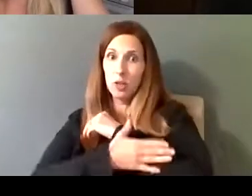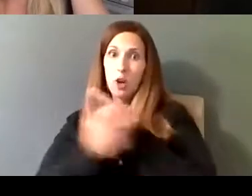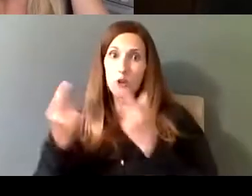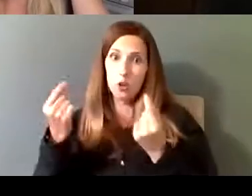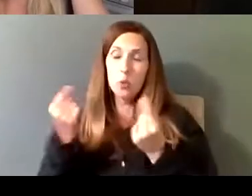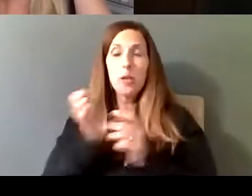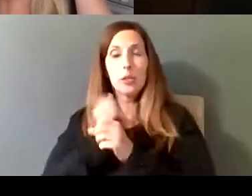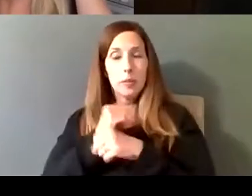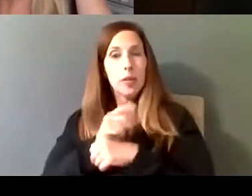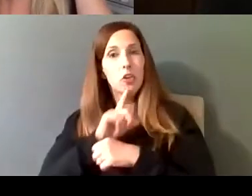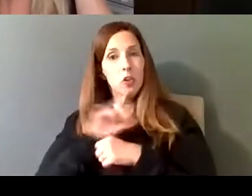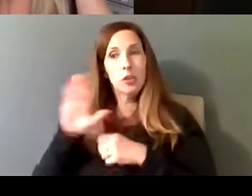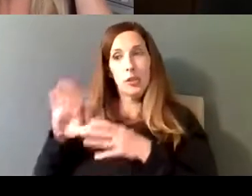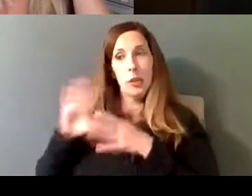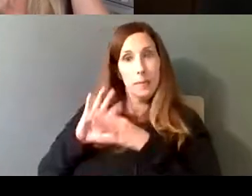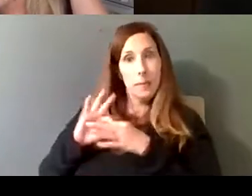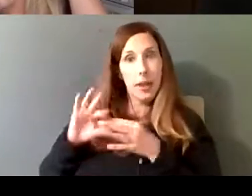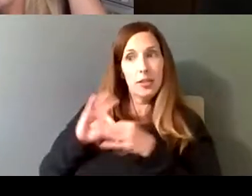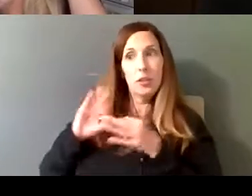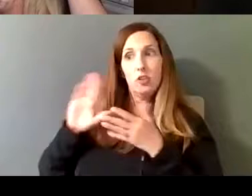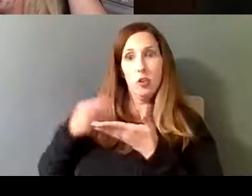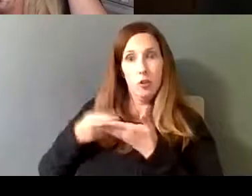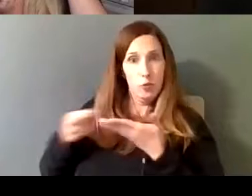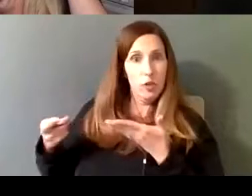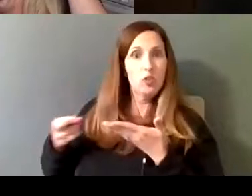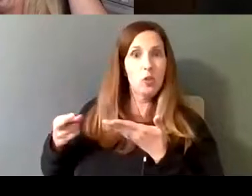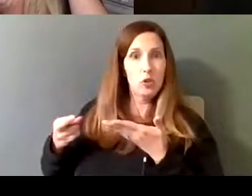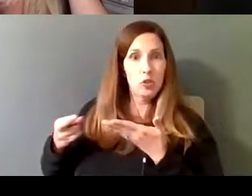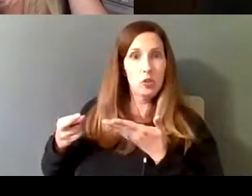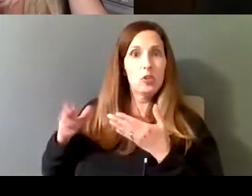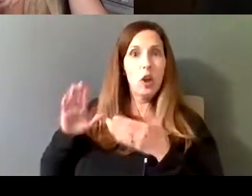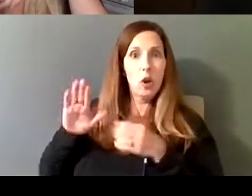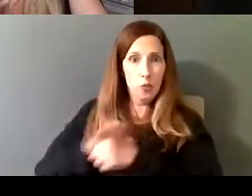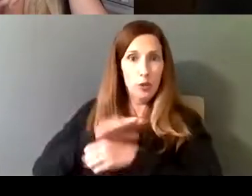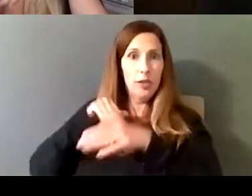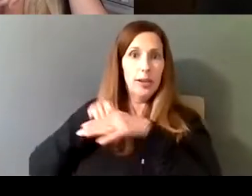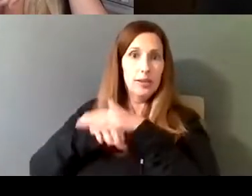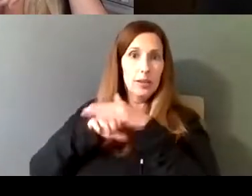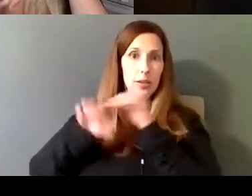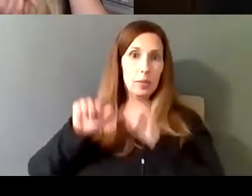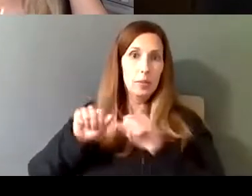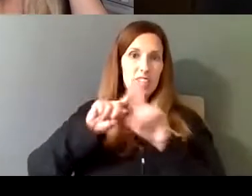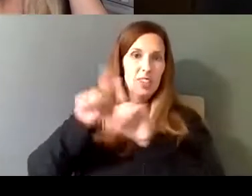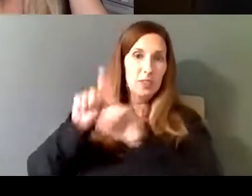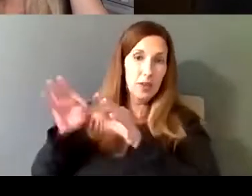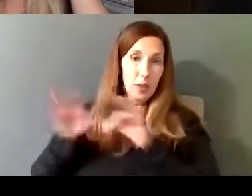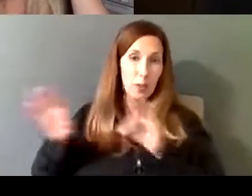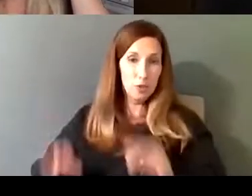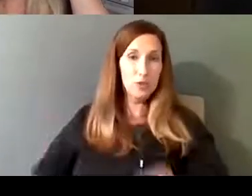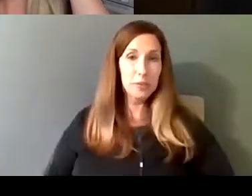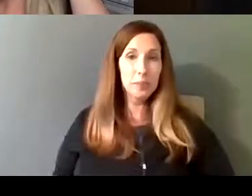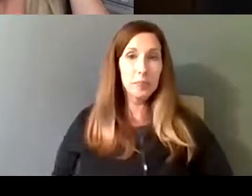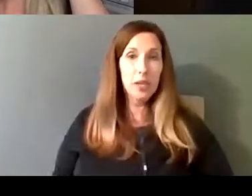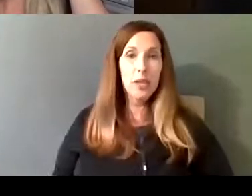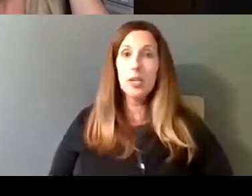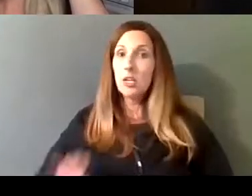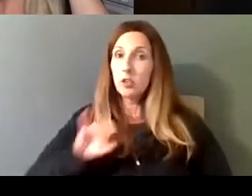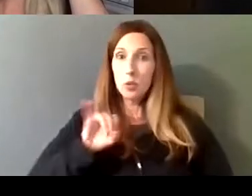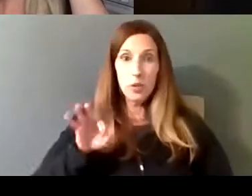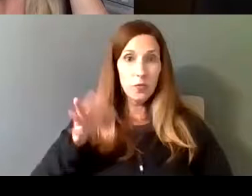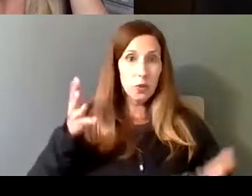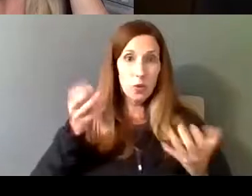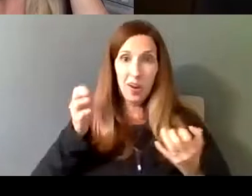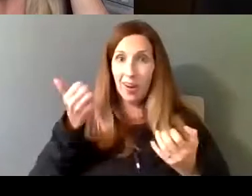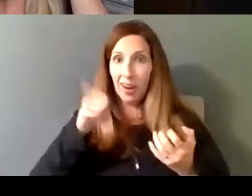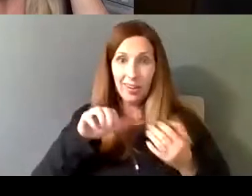make sure that their messaging and that their resources are accessible in different languages. So if you'd like any additional